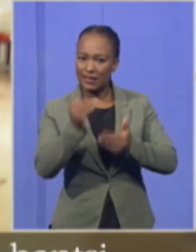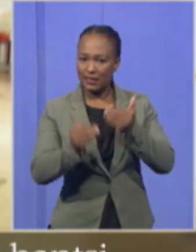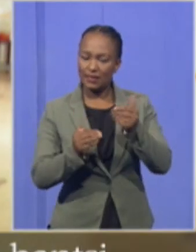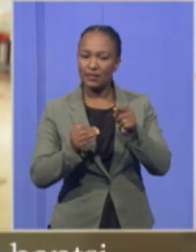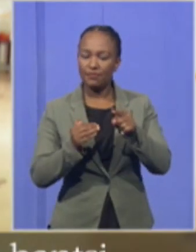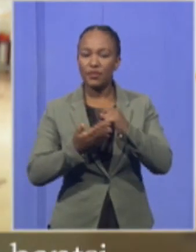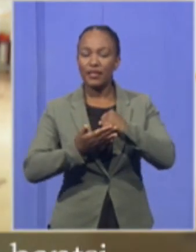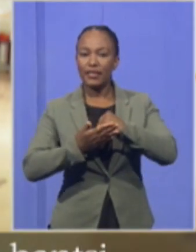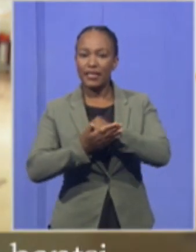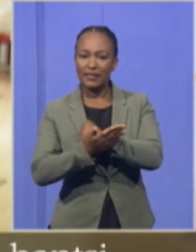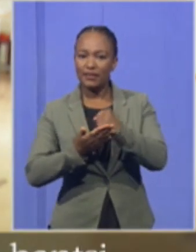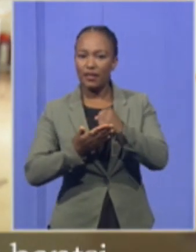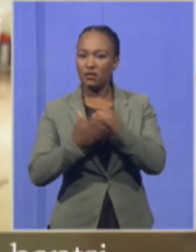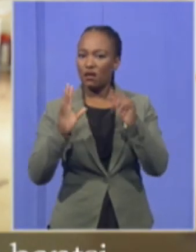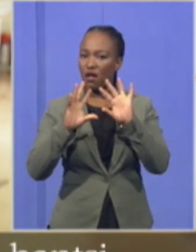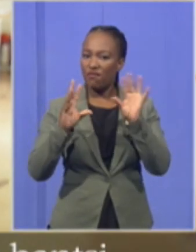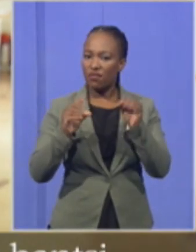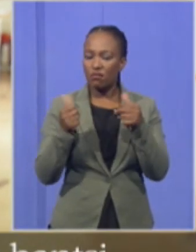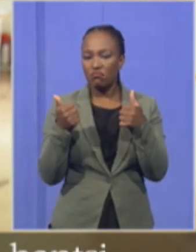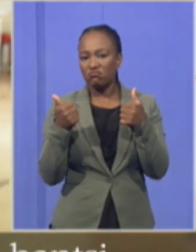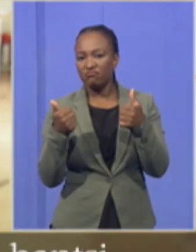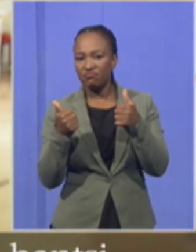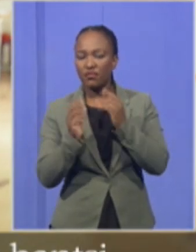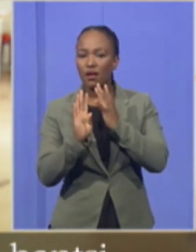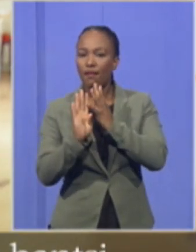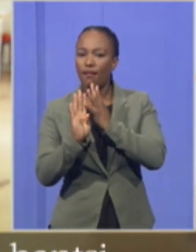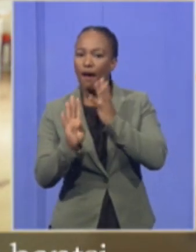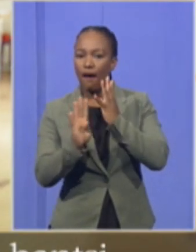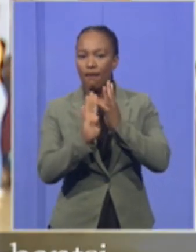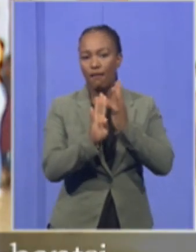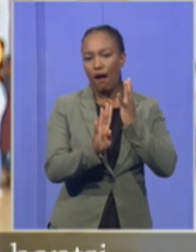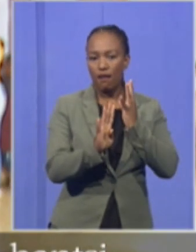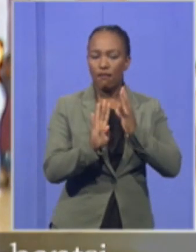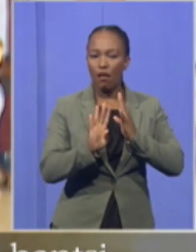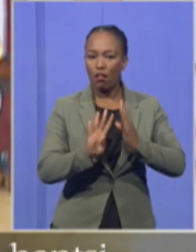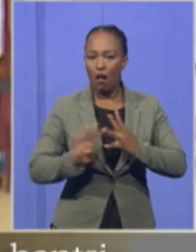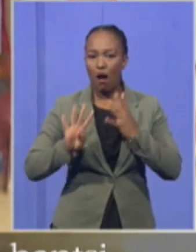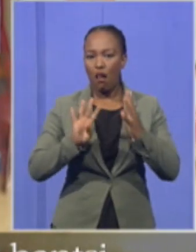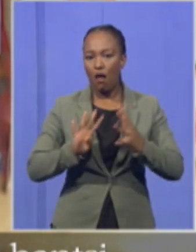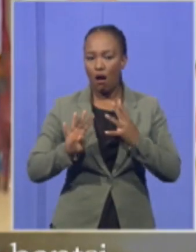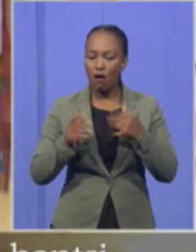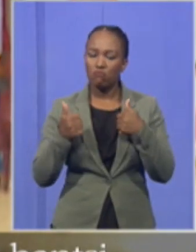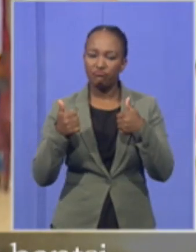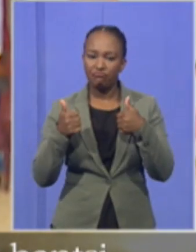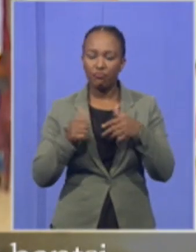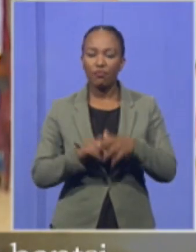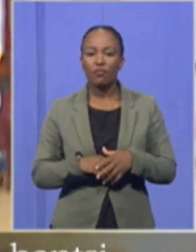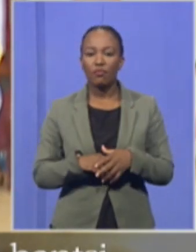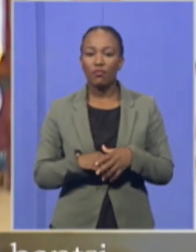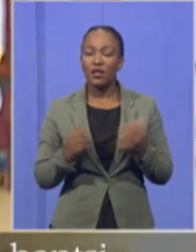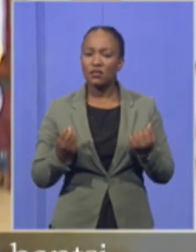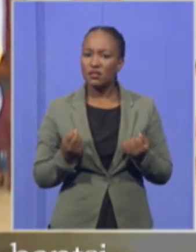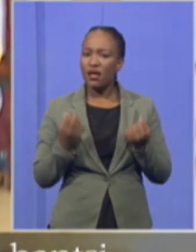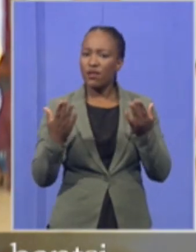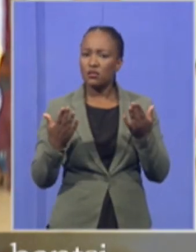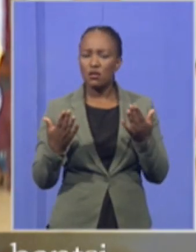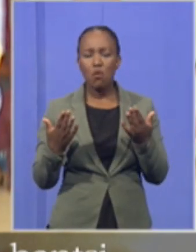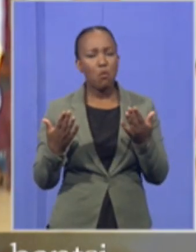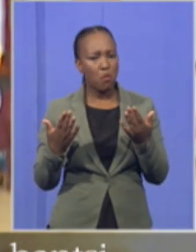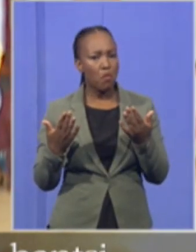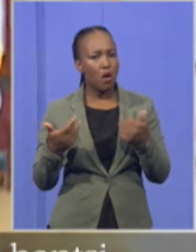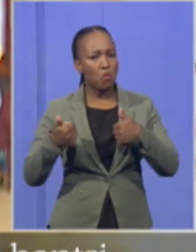the registration is going well, there's line, all things are going well. I see the service that they give us is very good and they